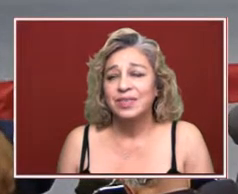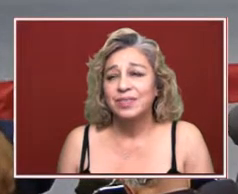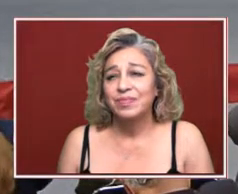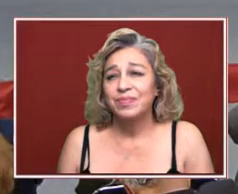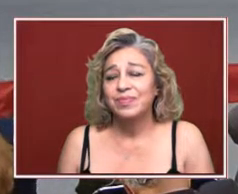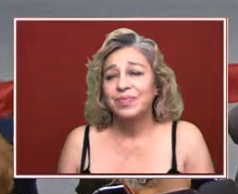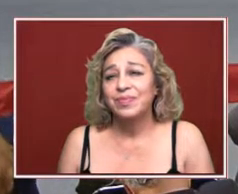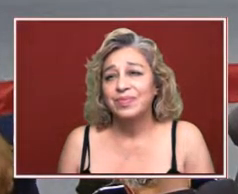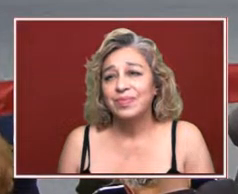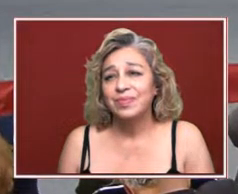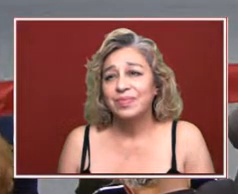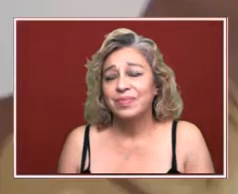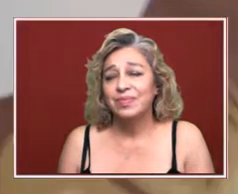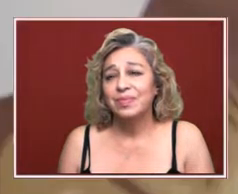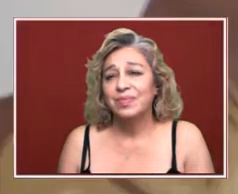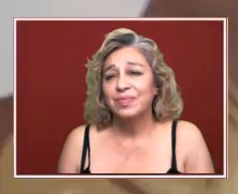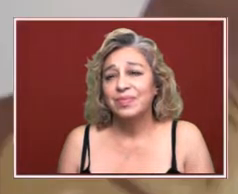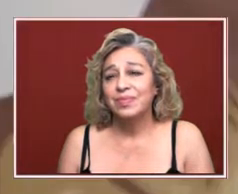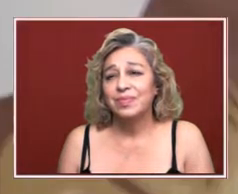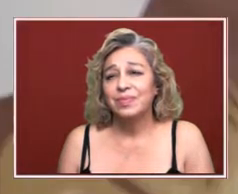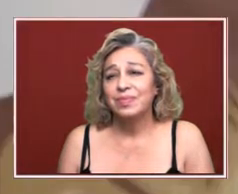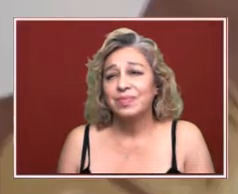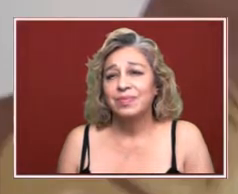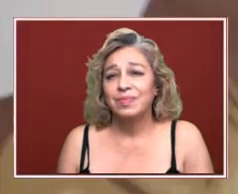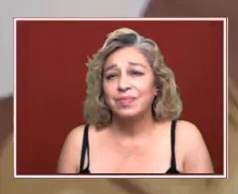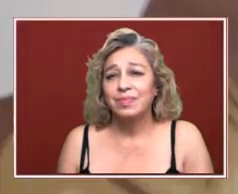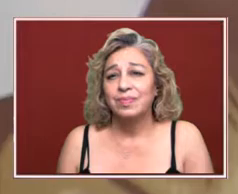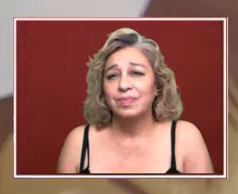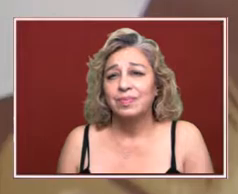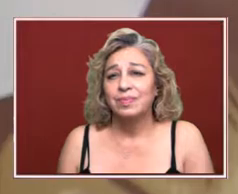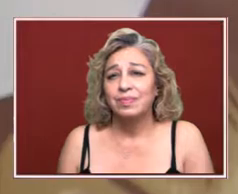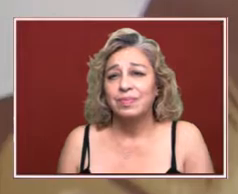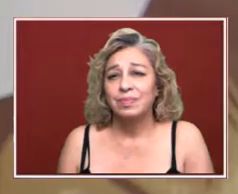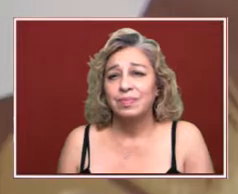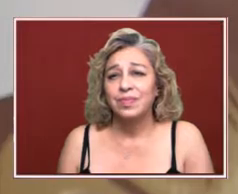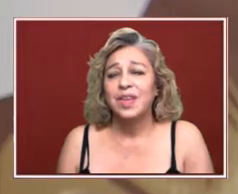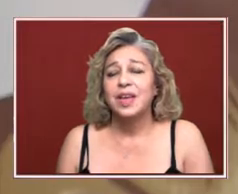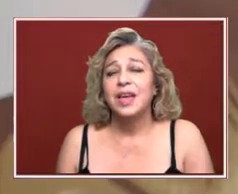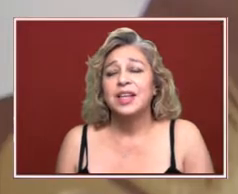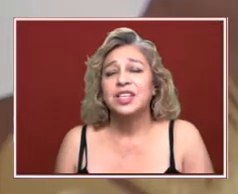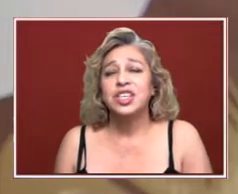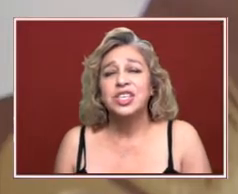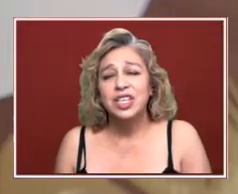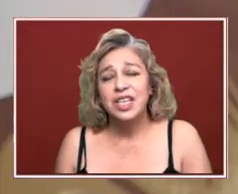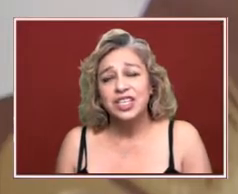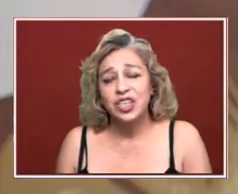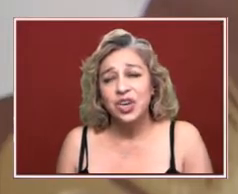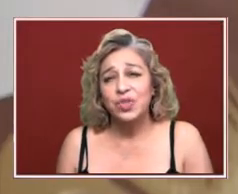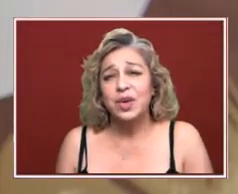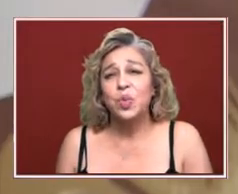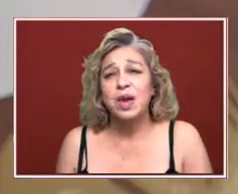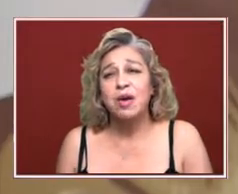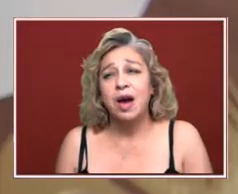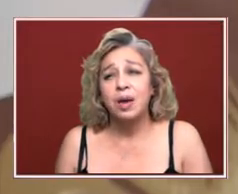Que les decía yo en la mañana que somos optimistas respecto al 2020. Just to let